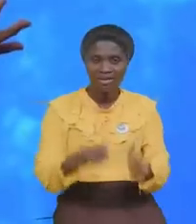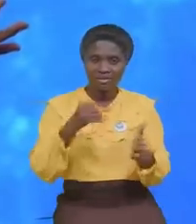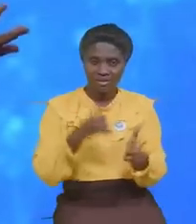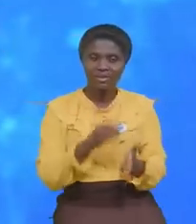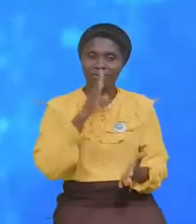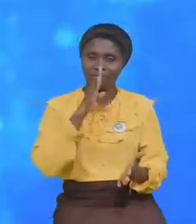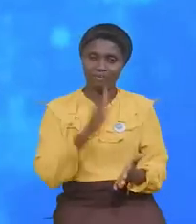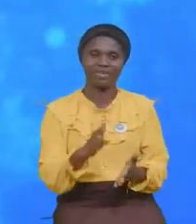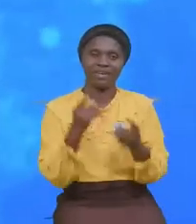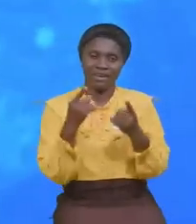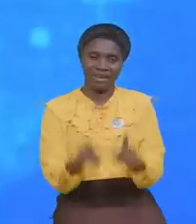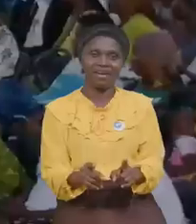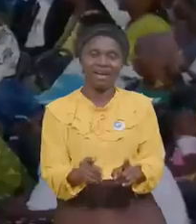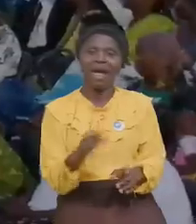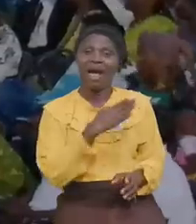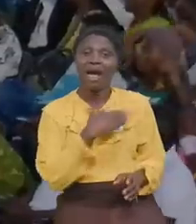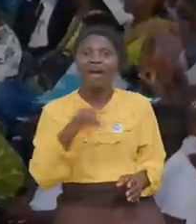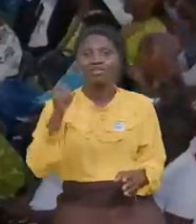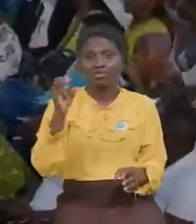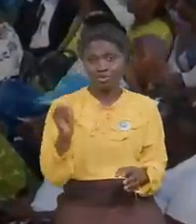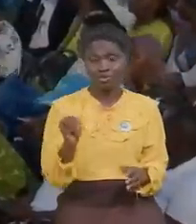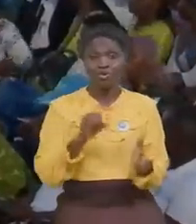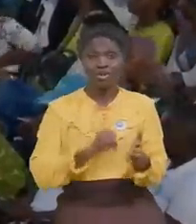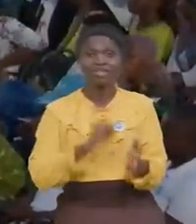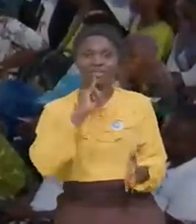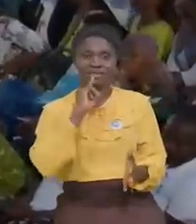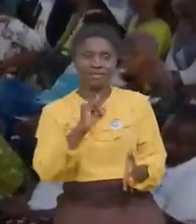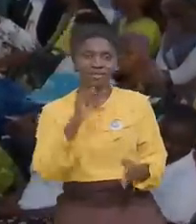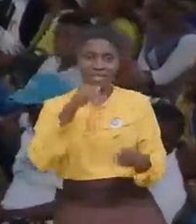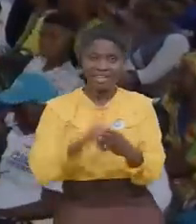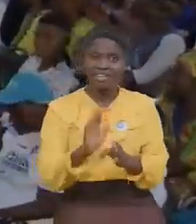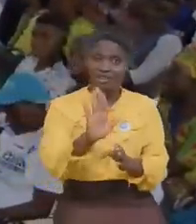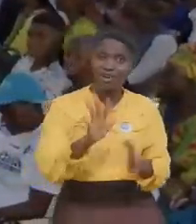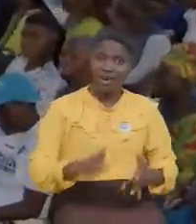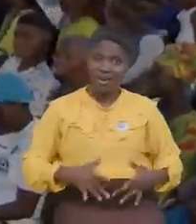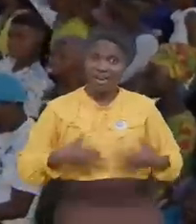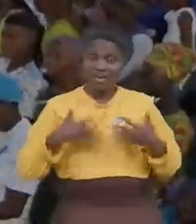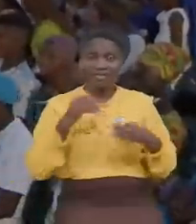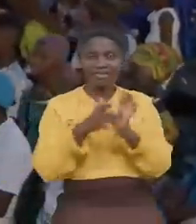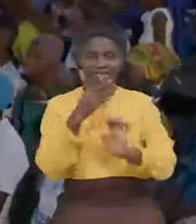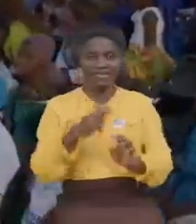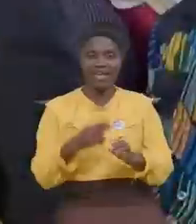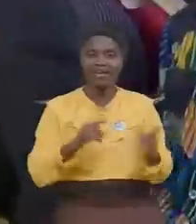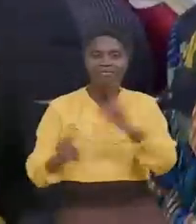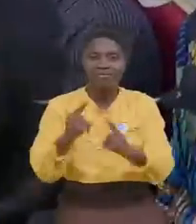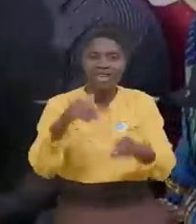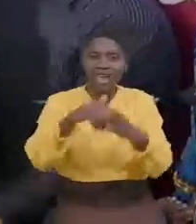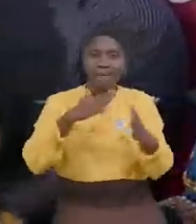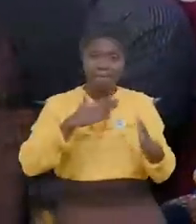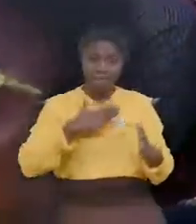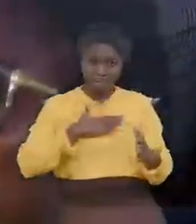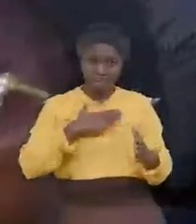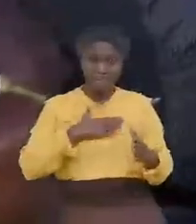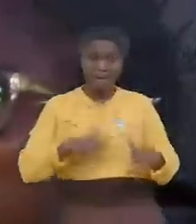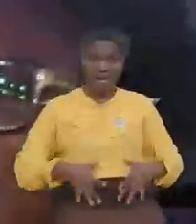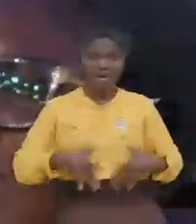And so it is in your life, in my life, in